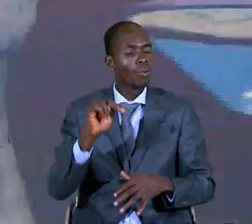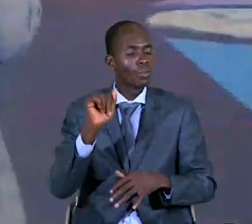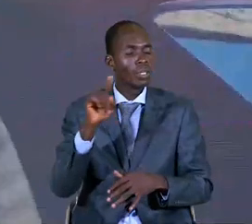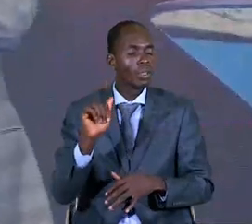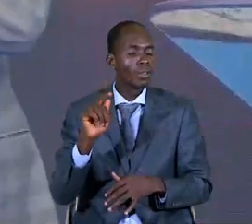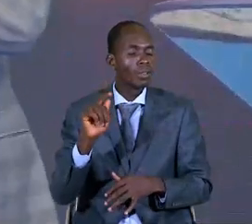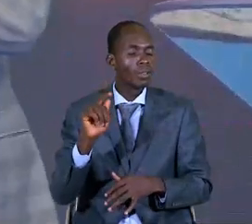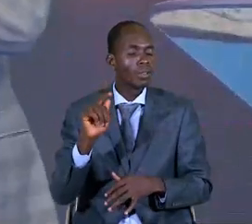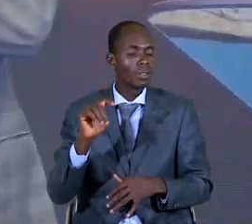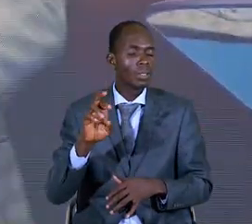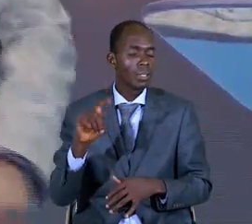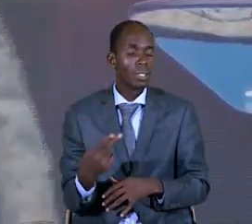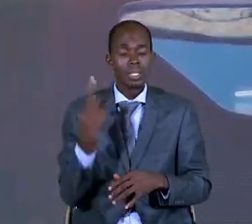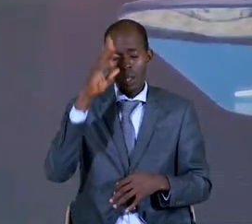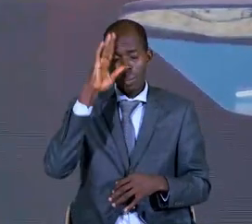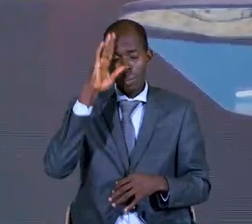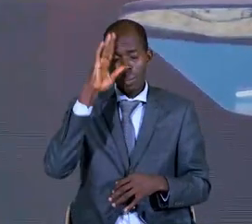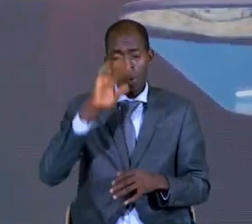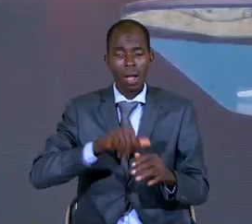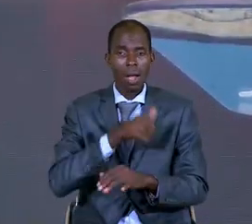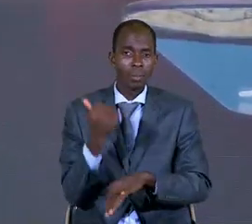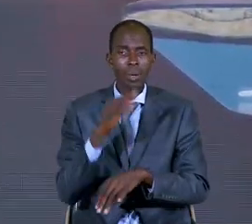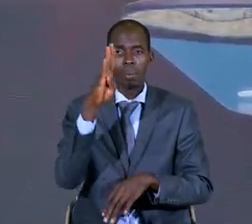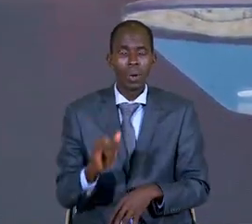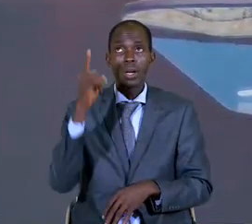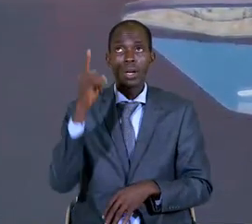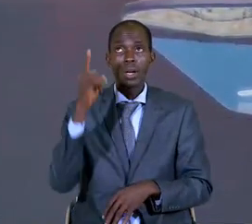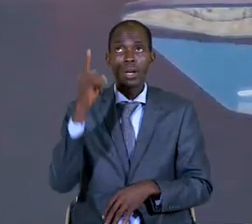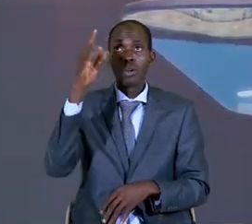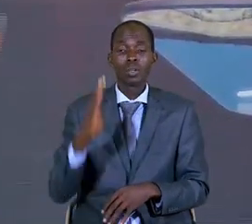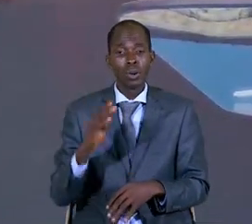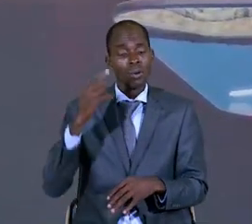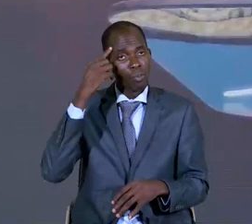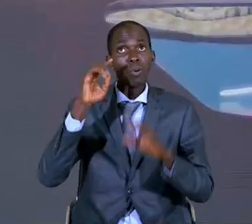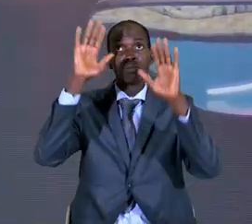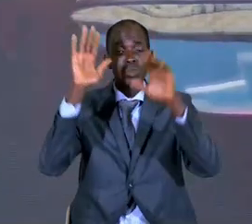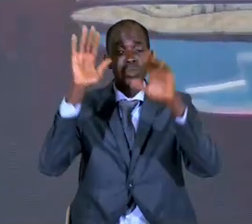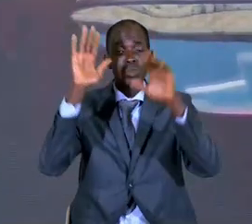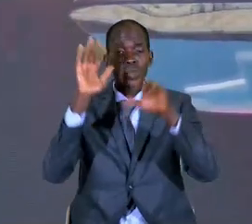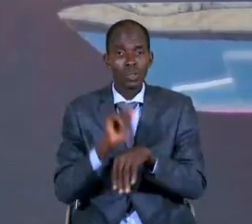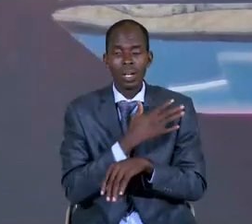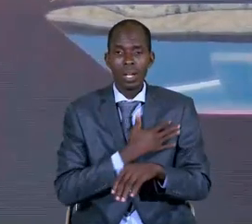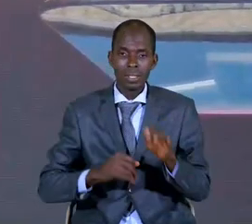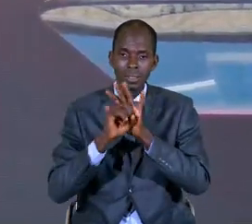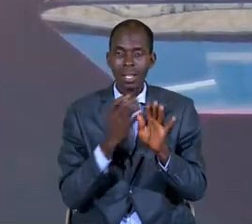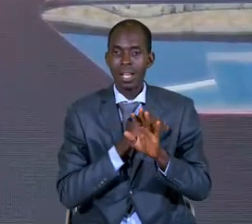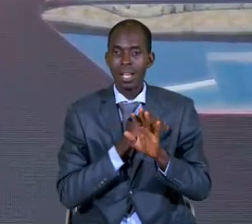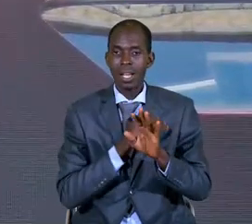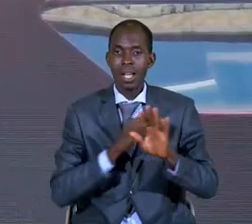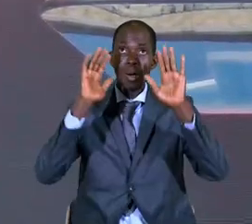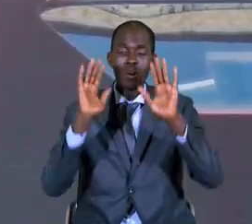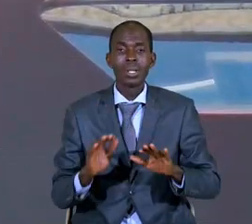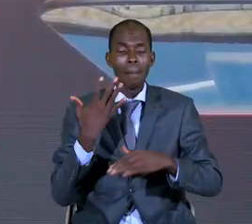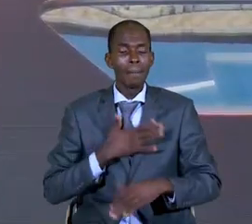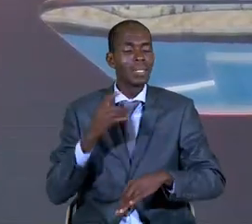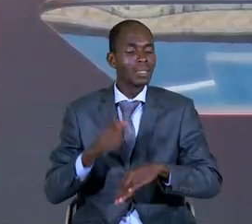man approved of God by miracles, signs, and wonders, is passing by. My time